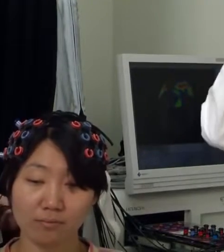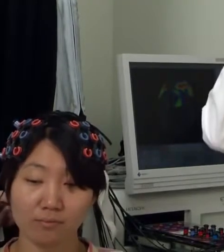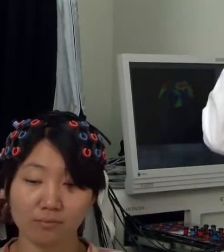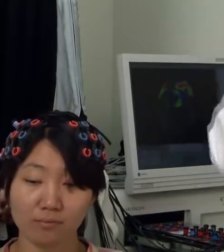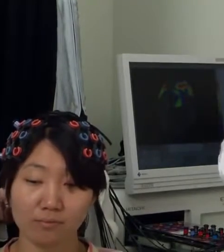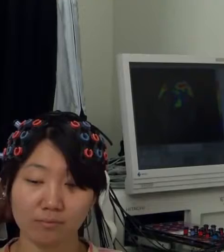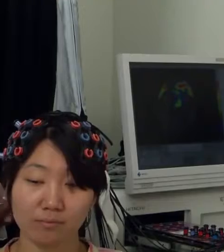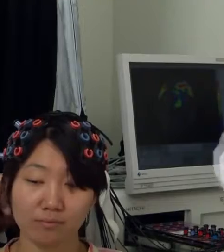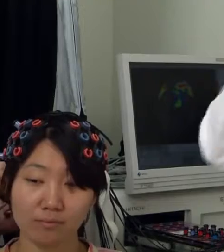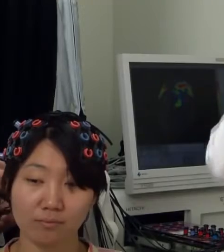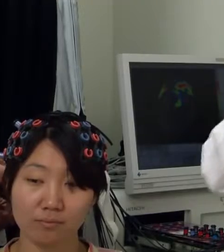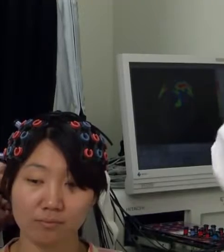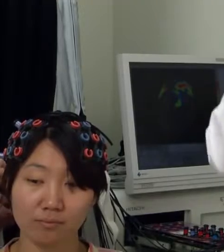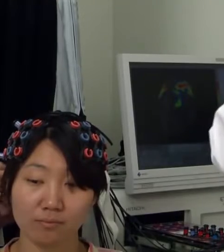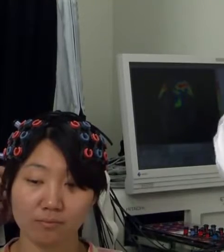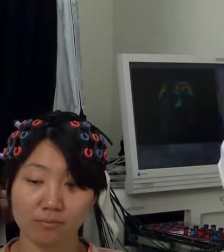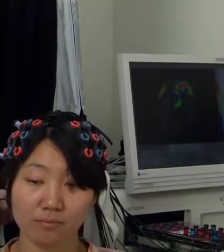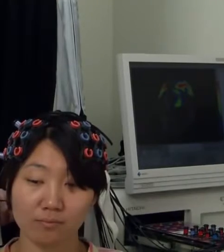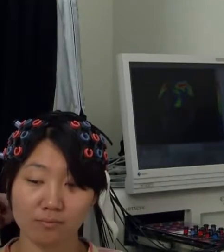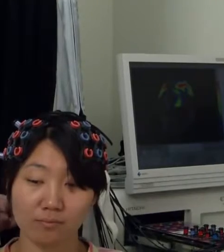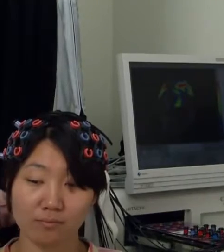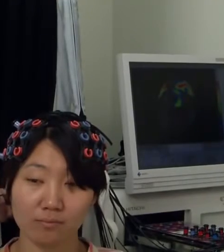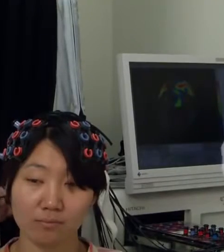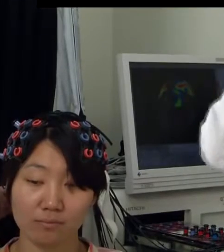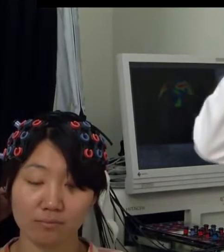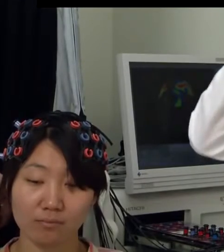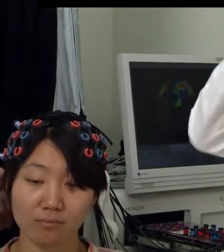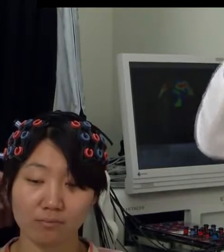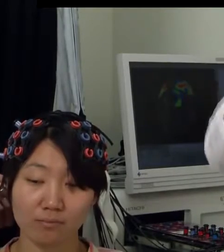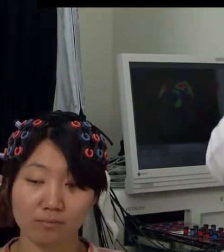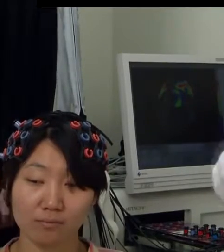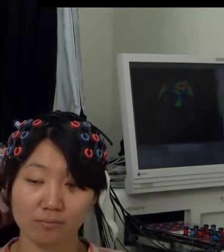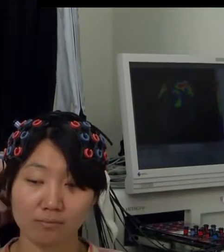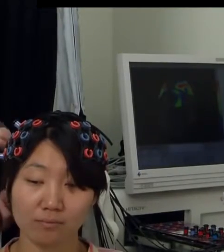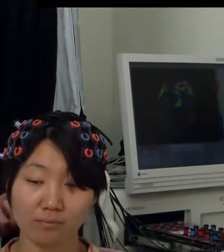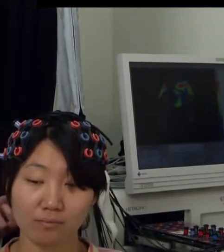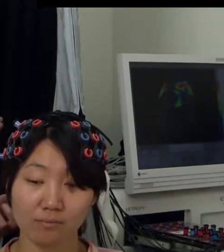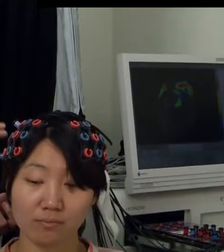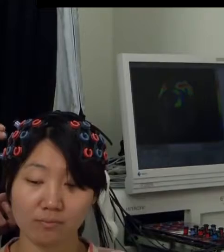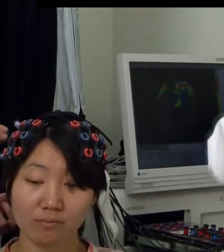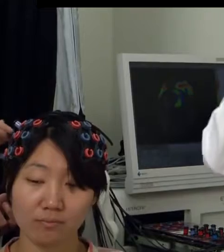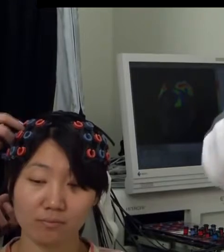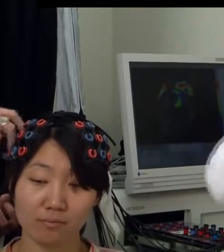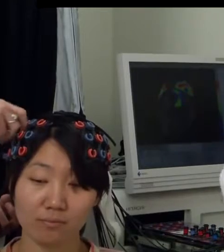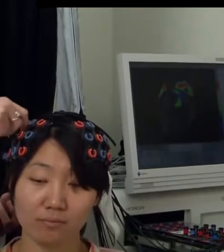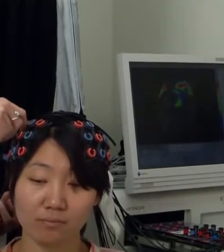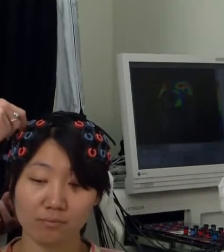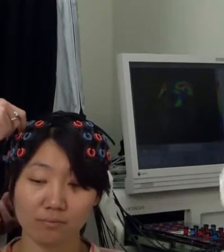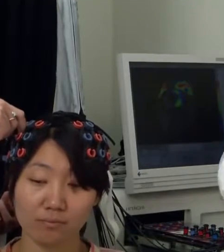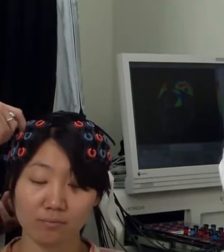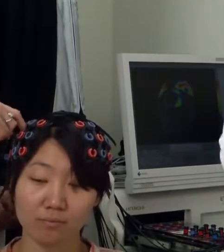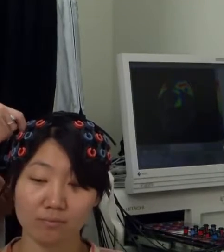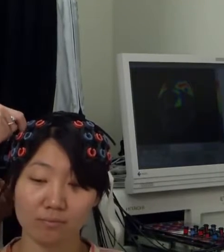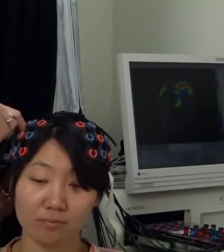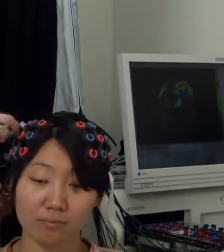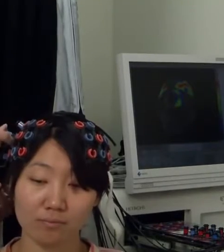brain. It does so by using light signals. You may wonder how light signals help us understand